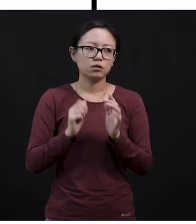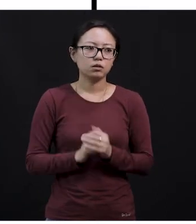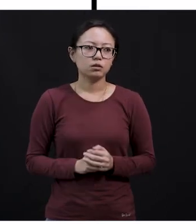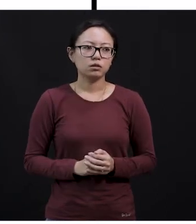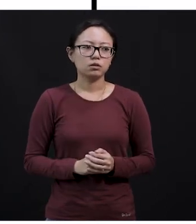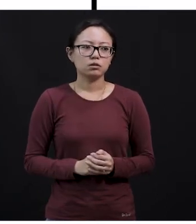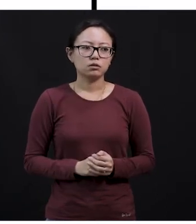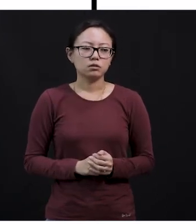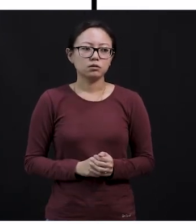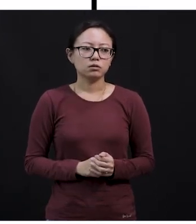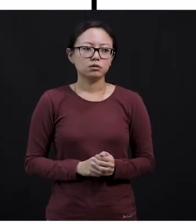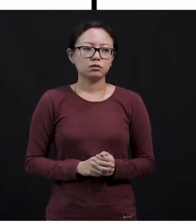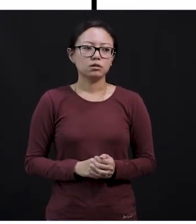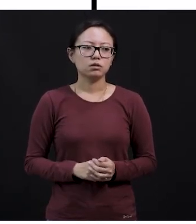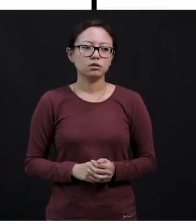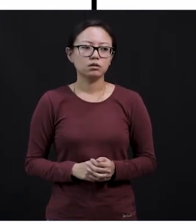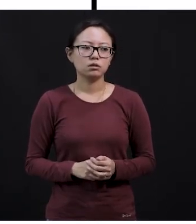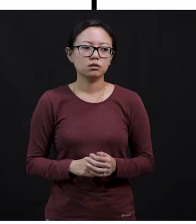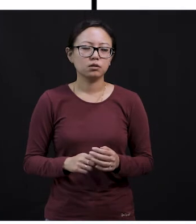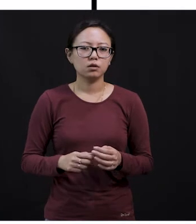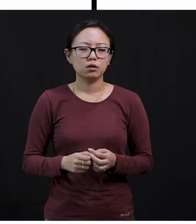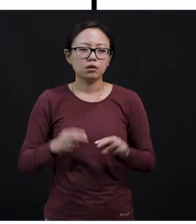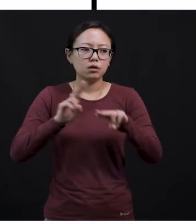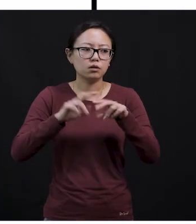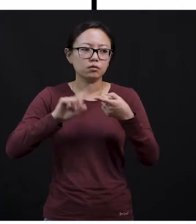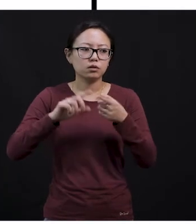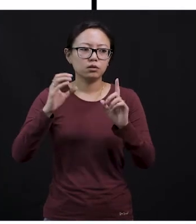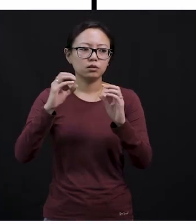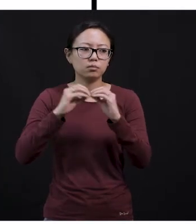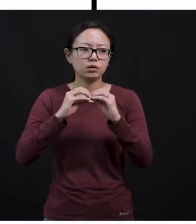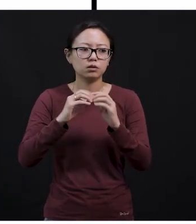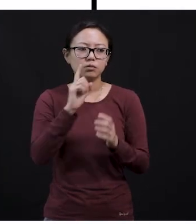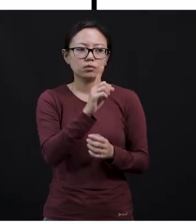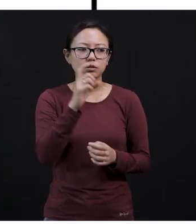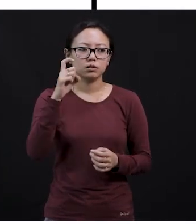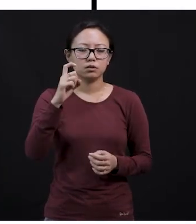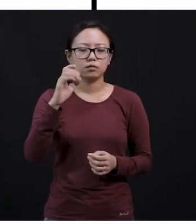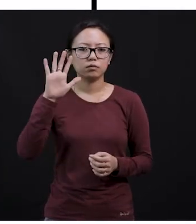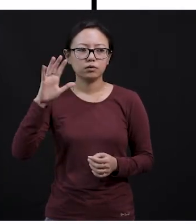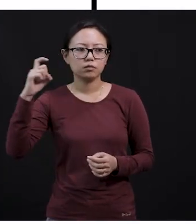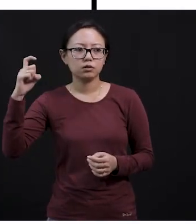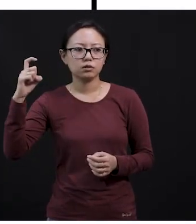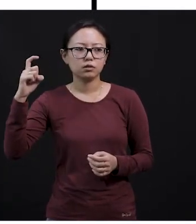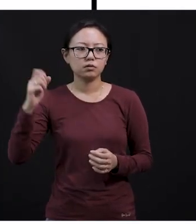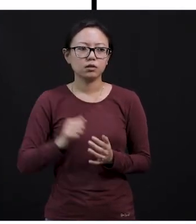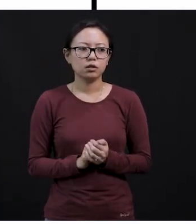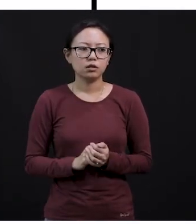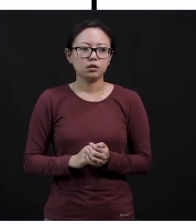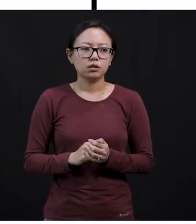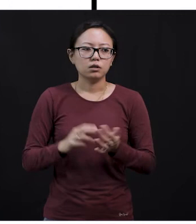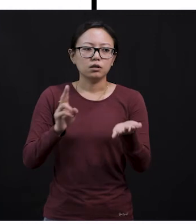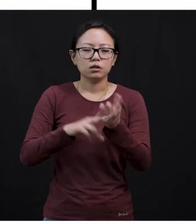made peace with the English official, and the famous Robert Clive Treaty happened in Alinagar. And